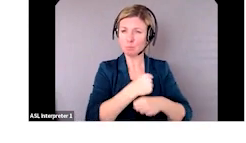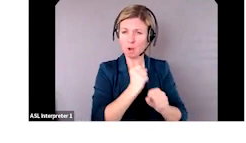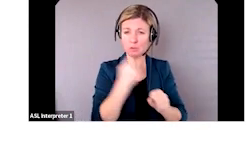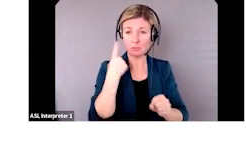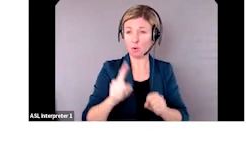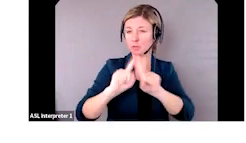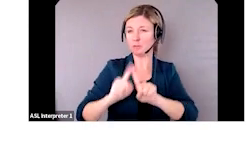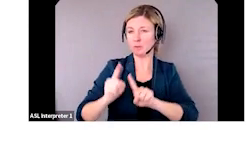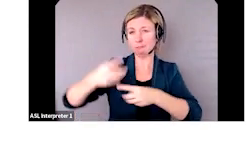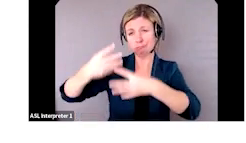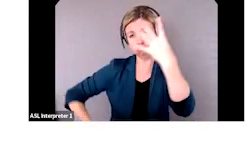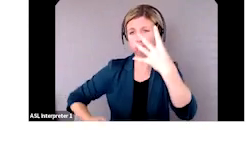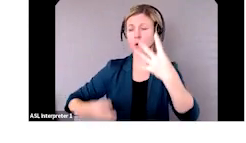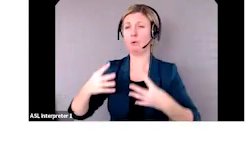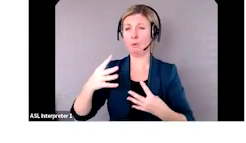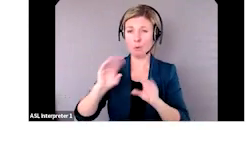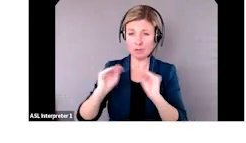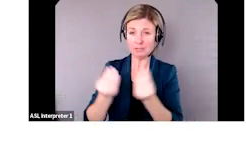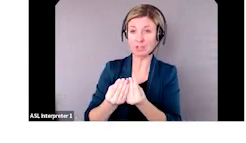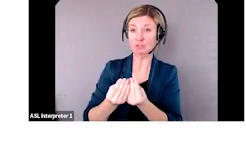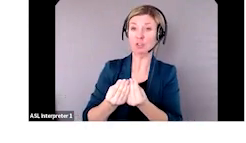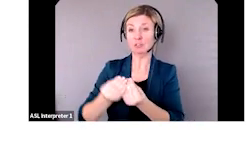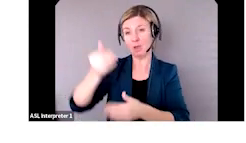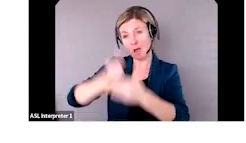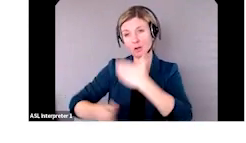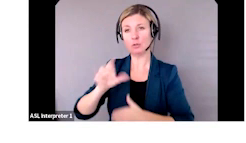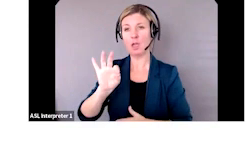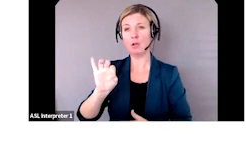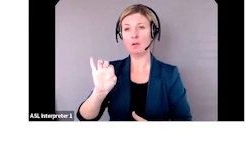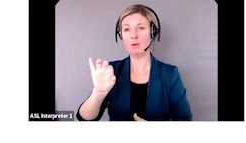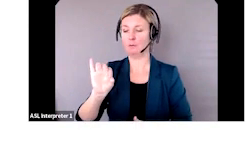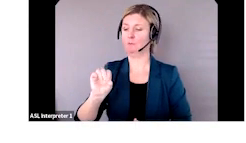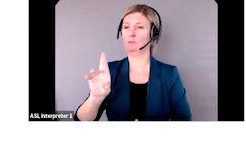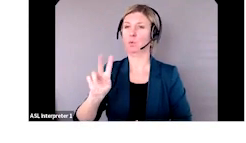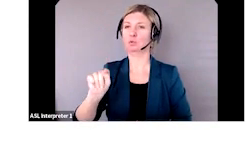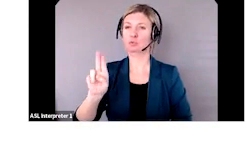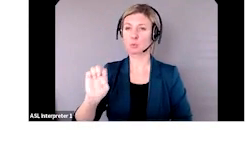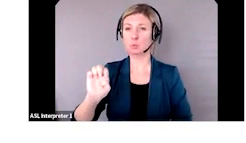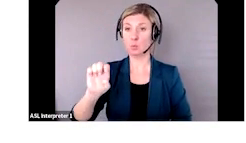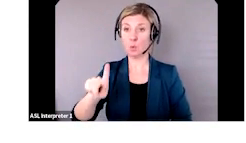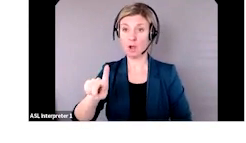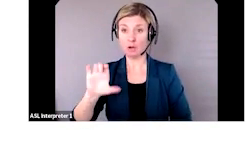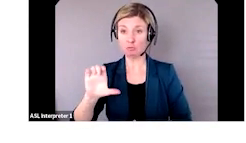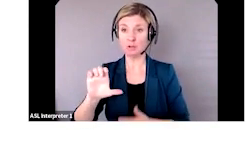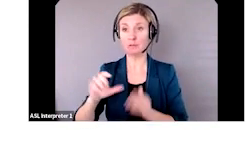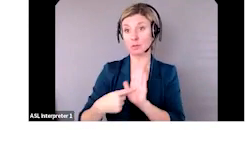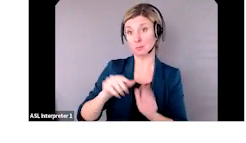Fortune 100 organizations, including Amazon, BlackBerry, and